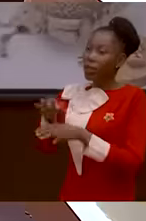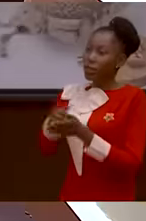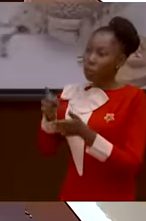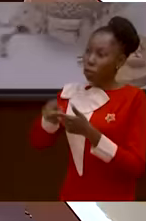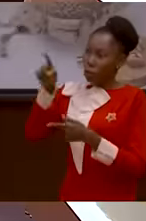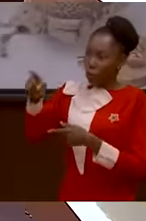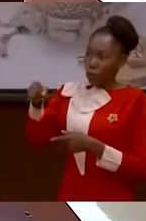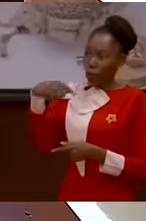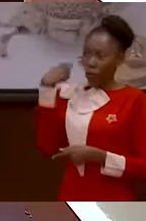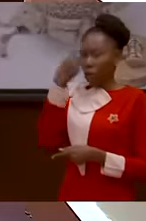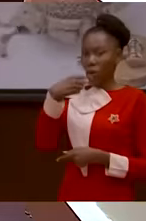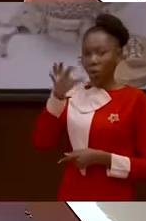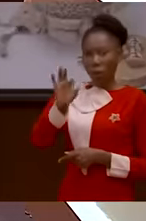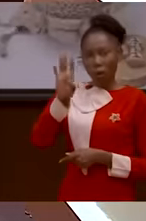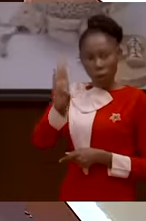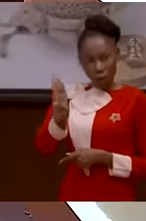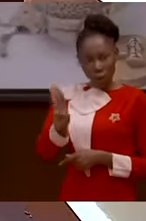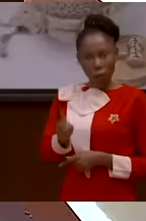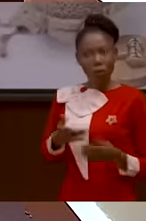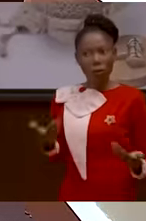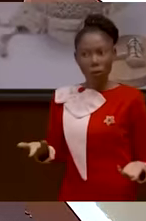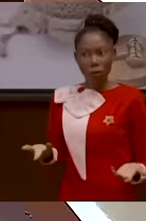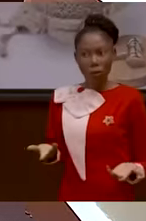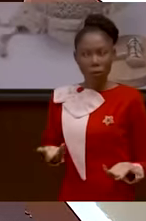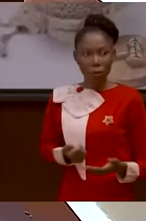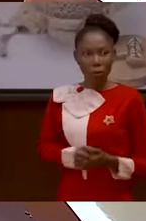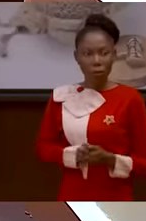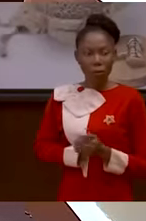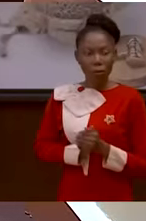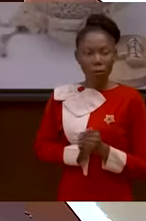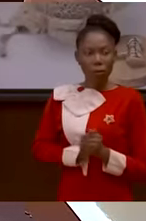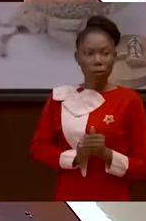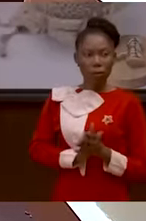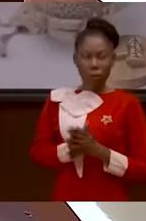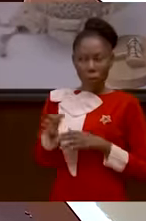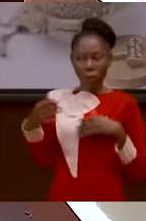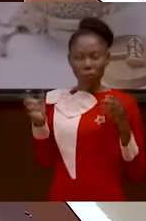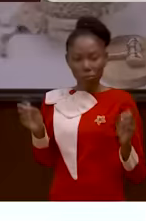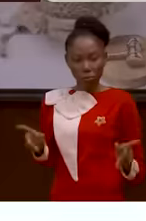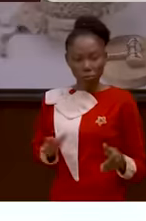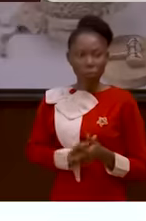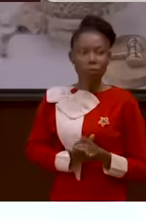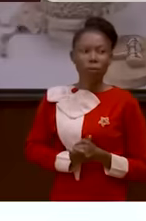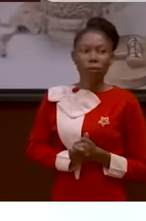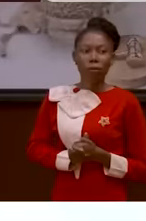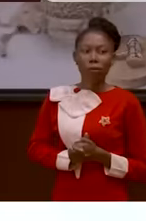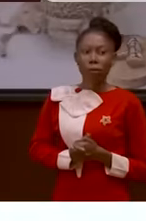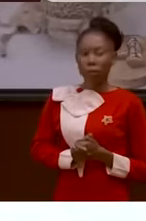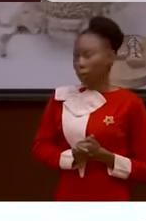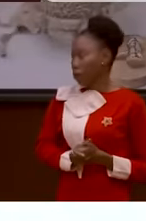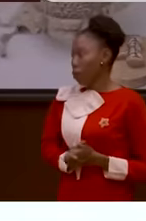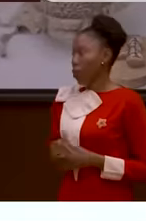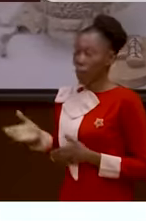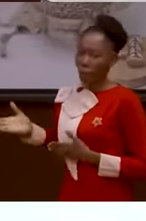lying. You saw it. I'm a fashion designer. Should I bring the phone and show you? I have evidence to back. You know what? Where we are. Can you